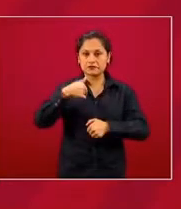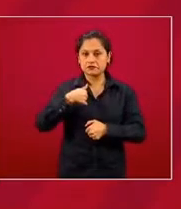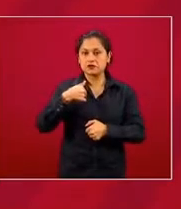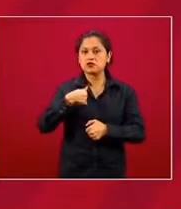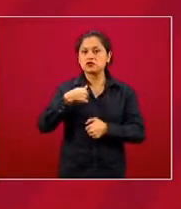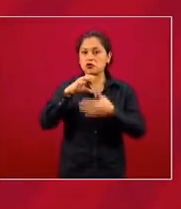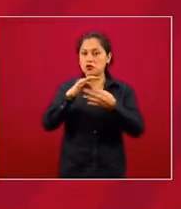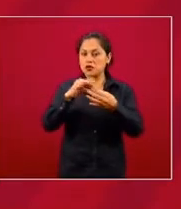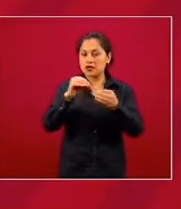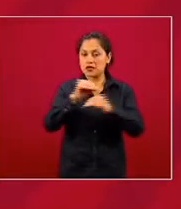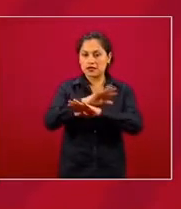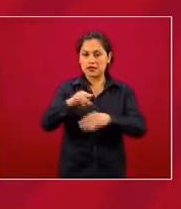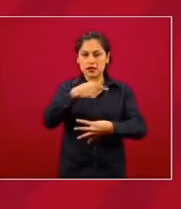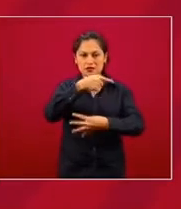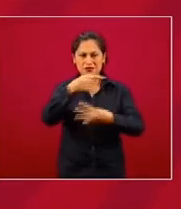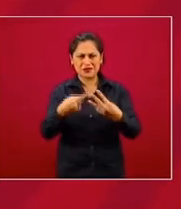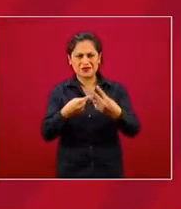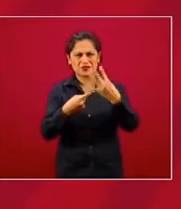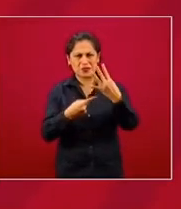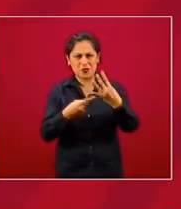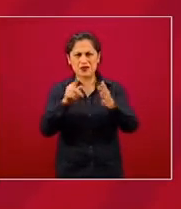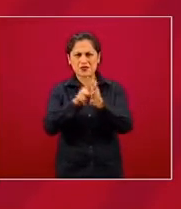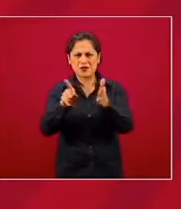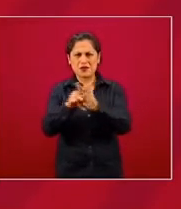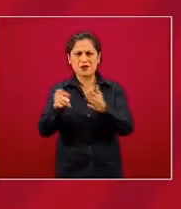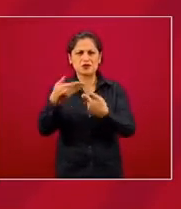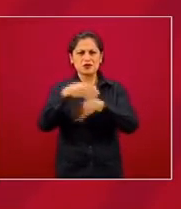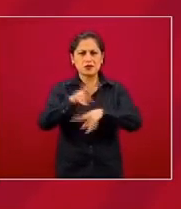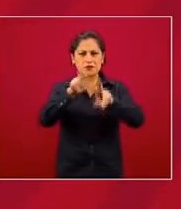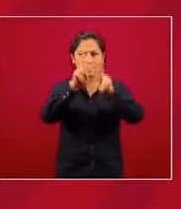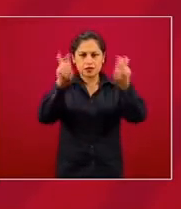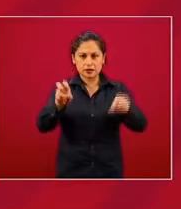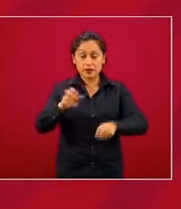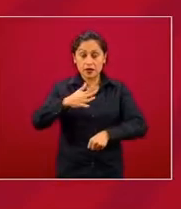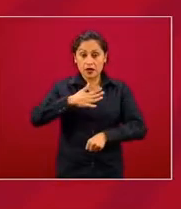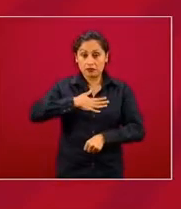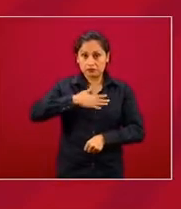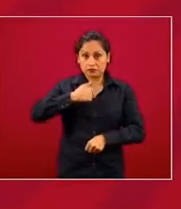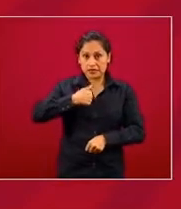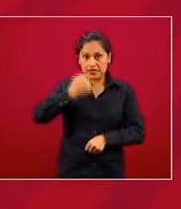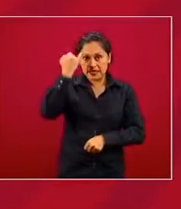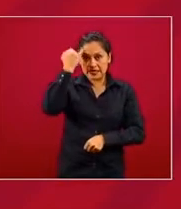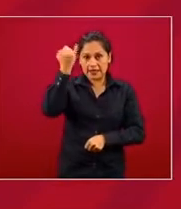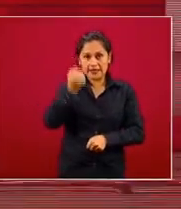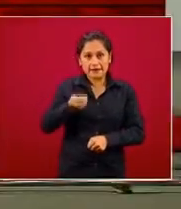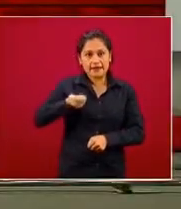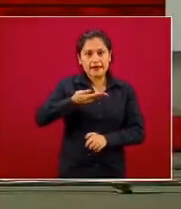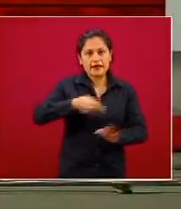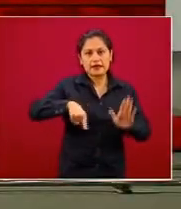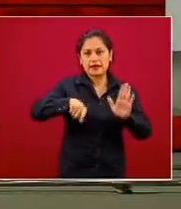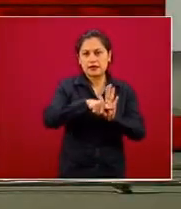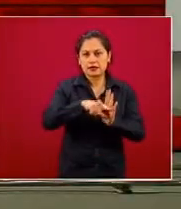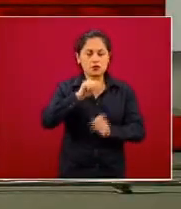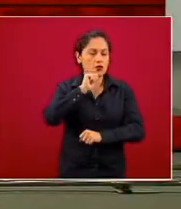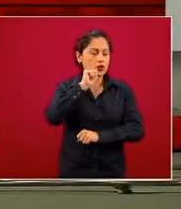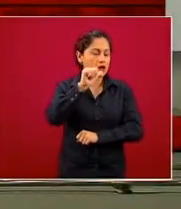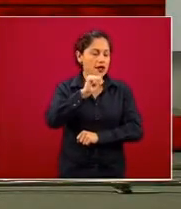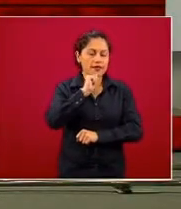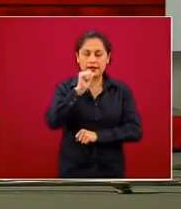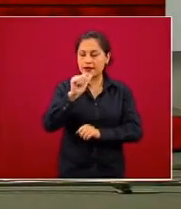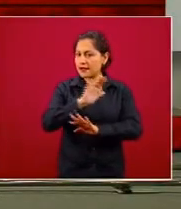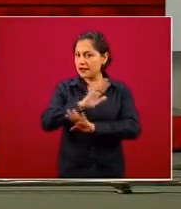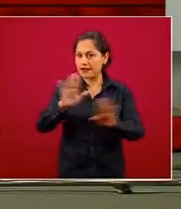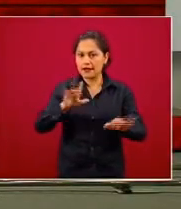que printed something frecuentemente on this relacionados topic, temáticamente I con este have tema, no no prejudice tengo towards prejuicio them. alguno. They are Uno an lee international medios, en media, este caso and to internacionales,